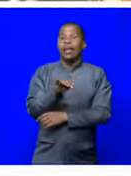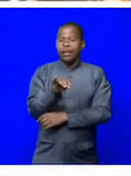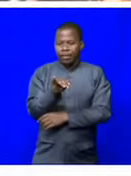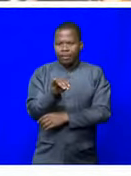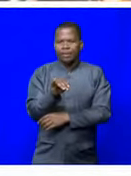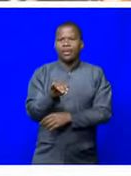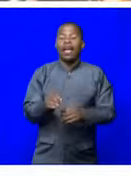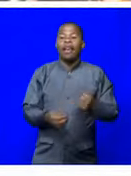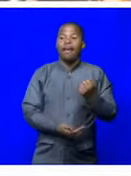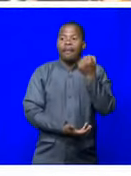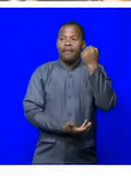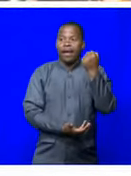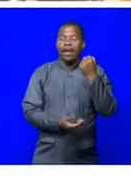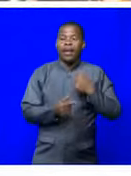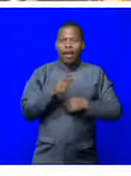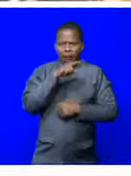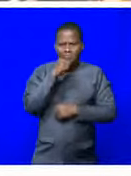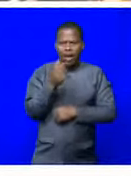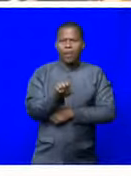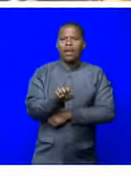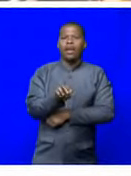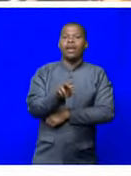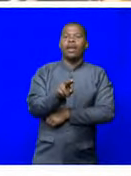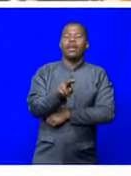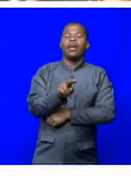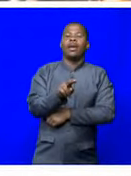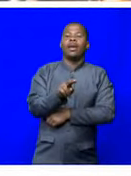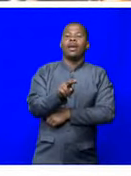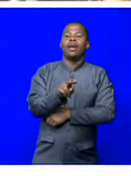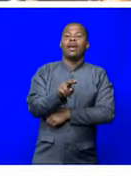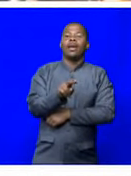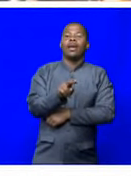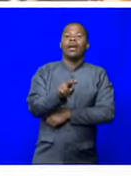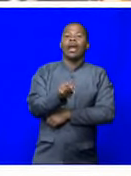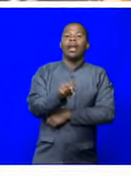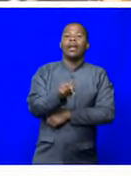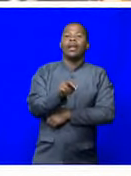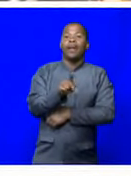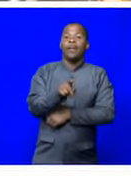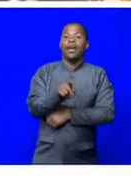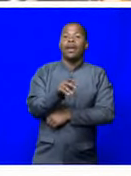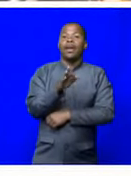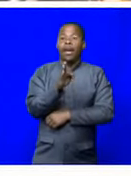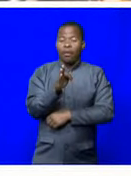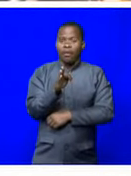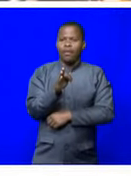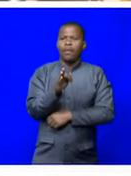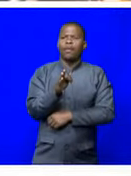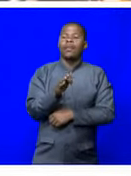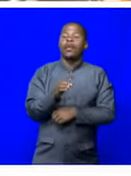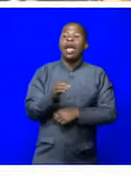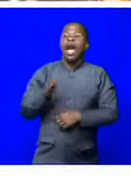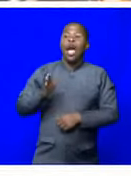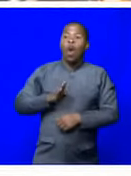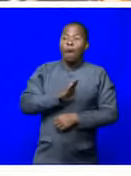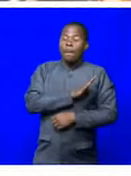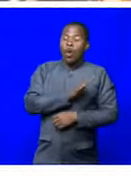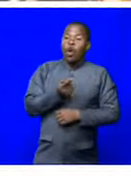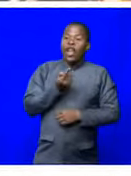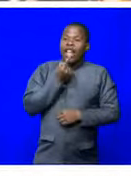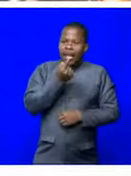besikhwama sedlelandvongeni umsebenti wekucedza kushintsha lesikhwama kuthi sibe sikhwama semhlala